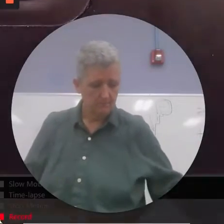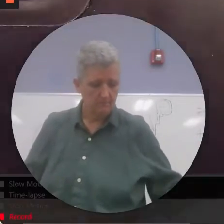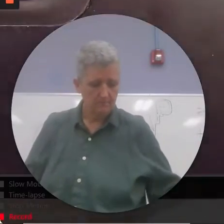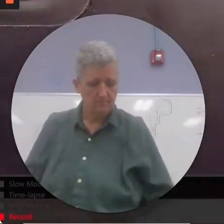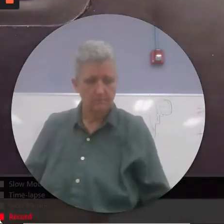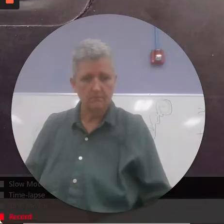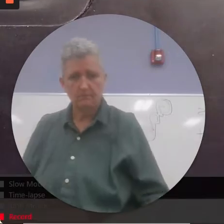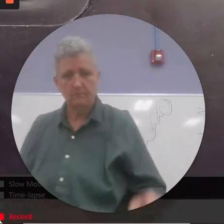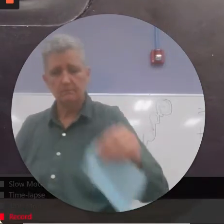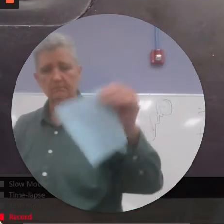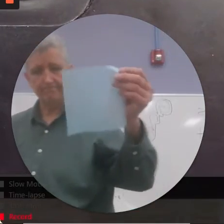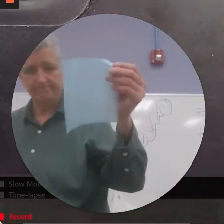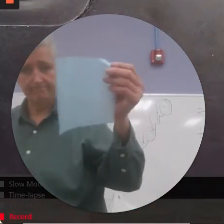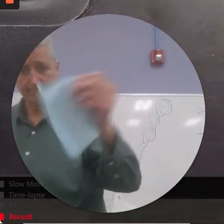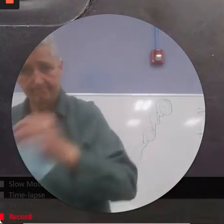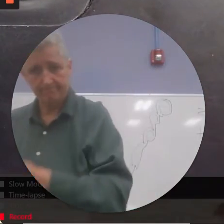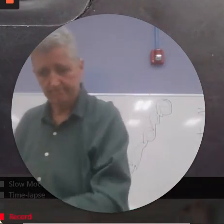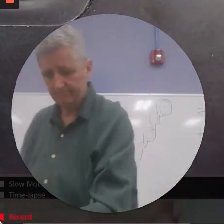Okay.